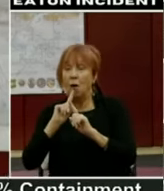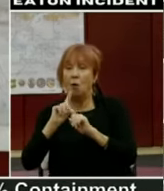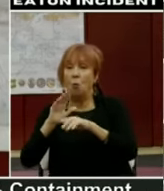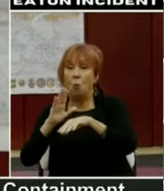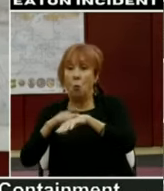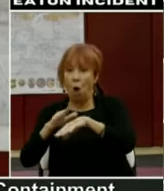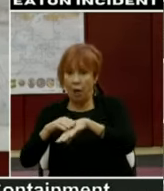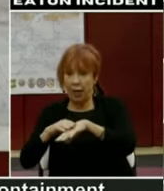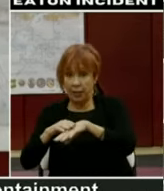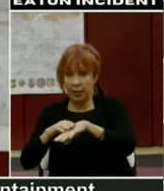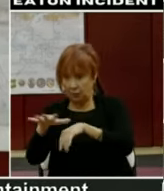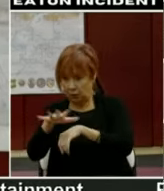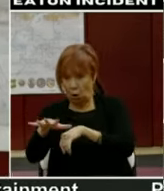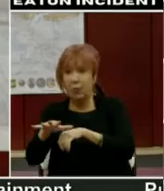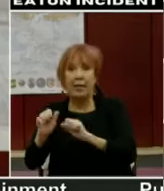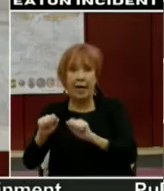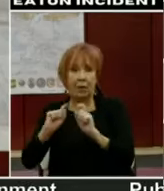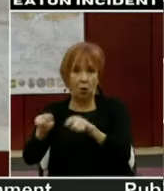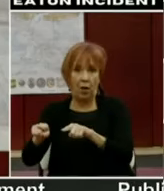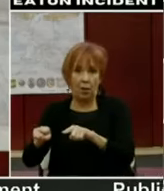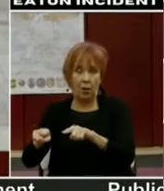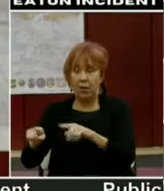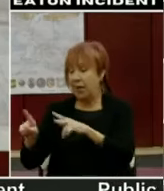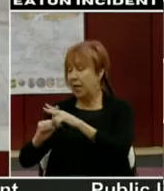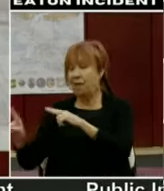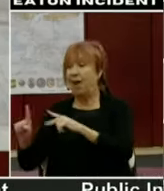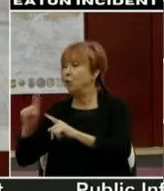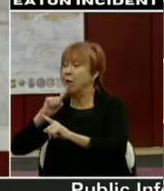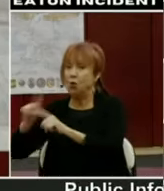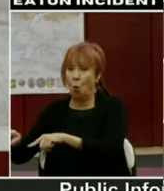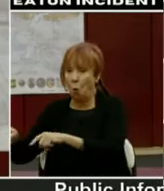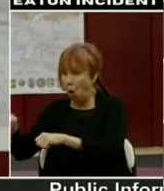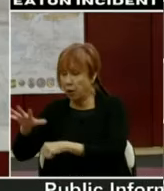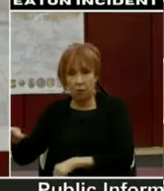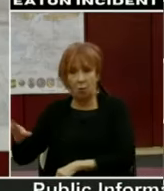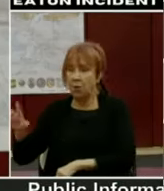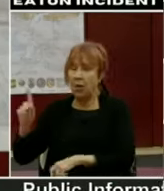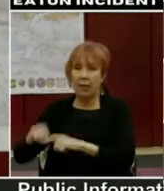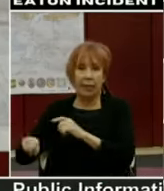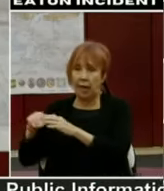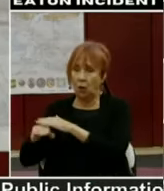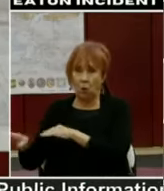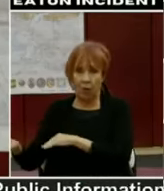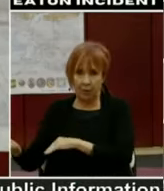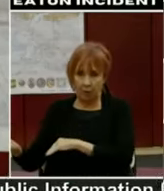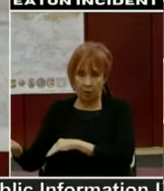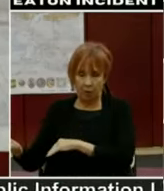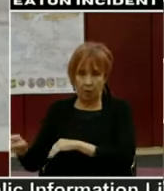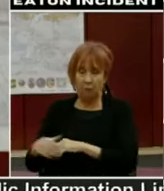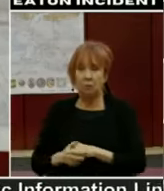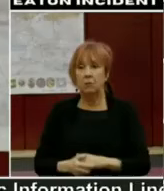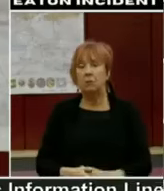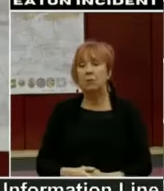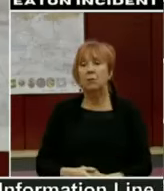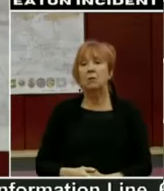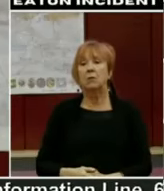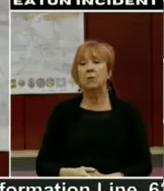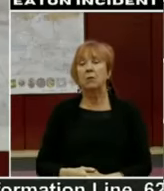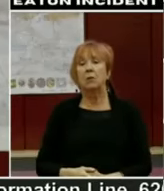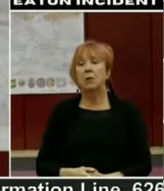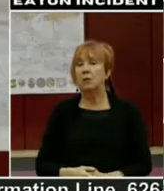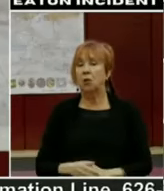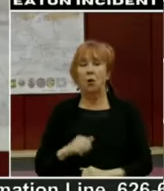Question about whether or not we're allowing escorts into evacuation order areas, and the answer is we are